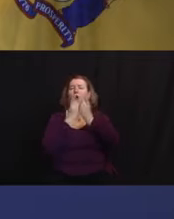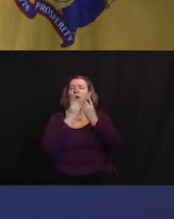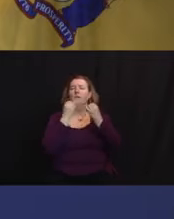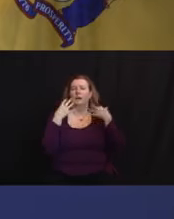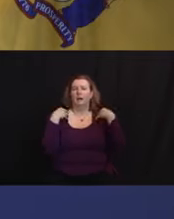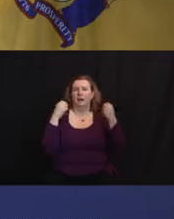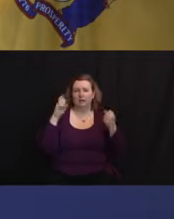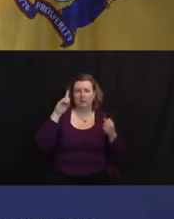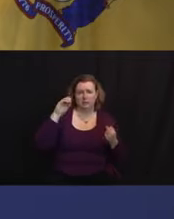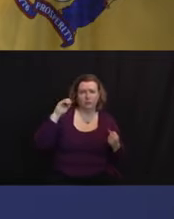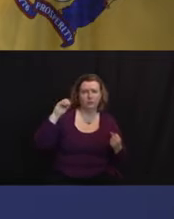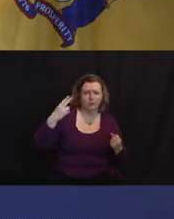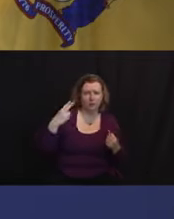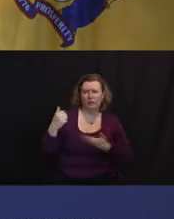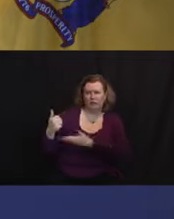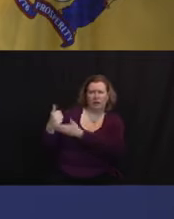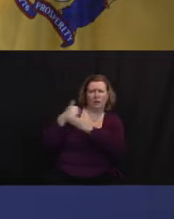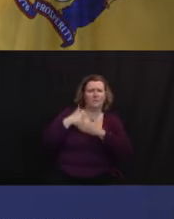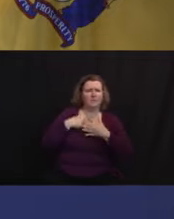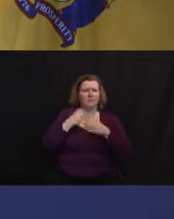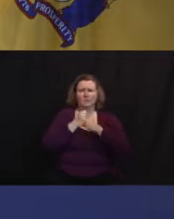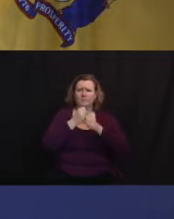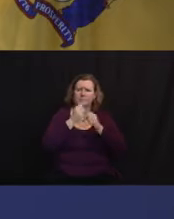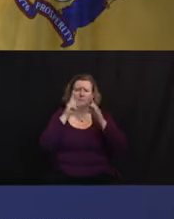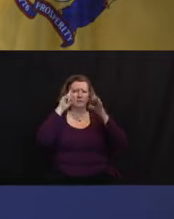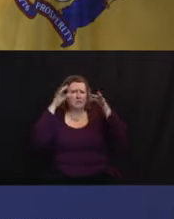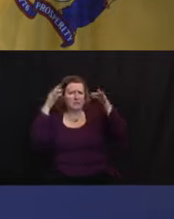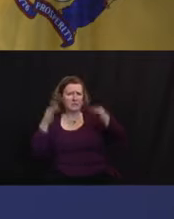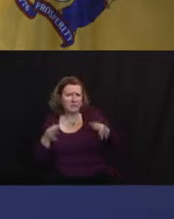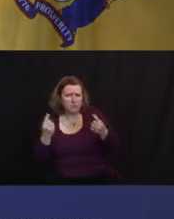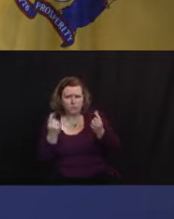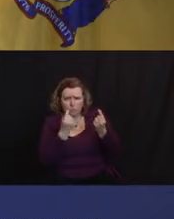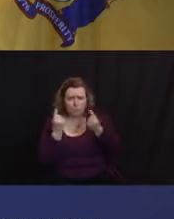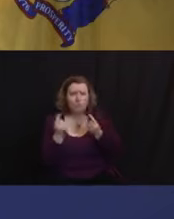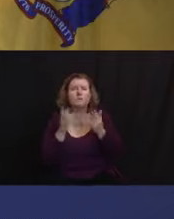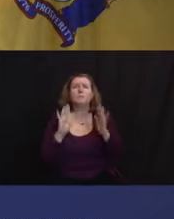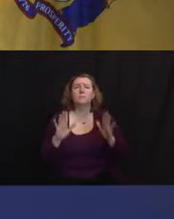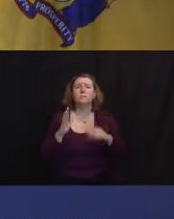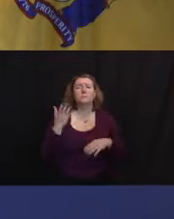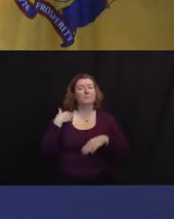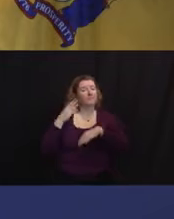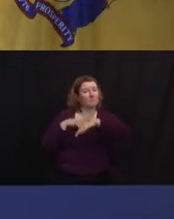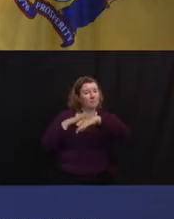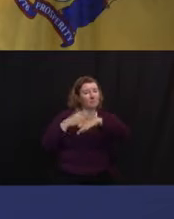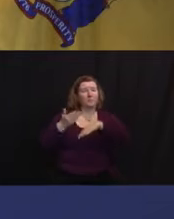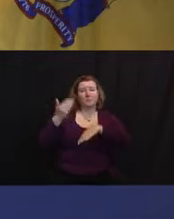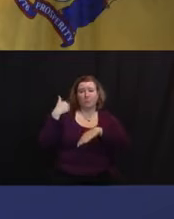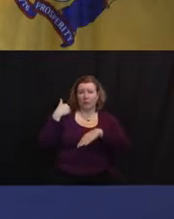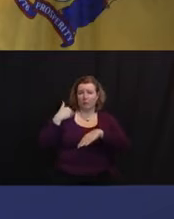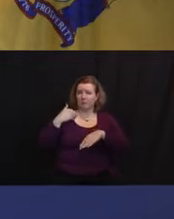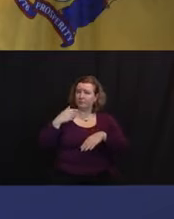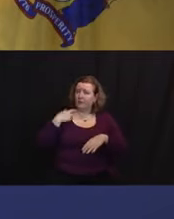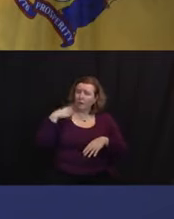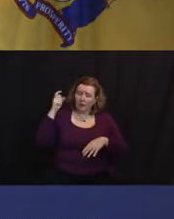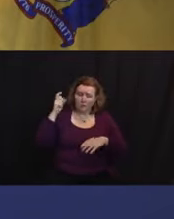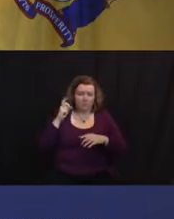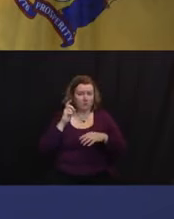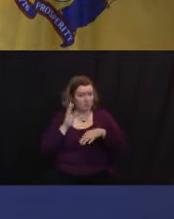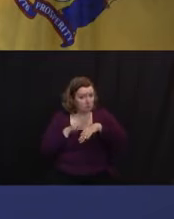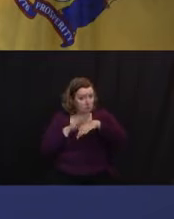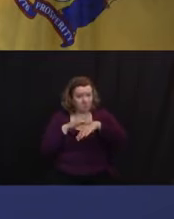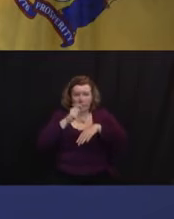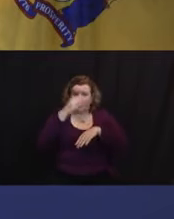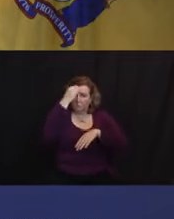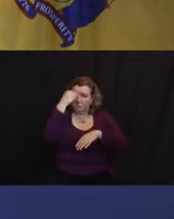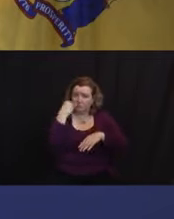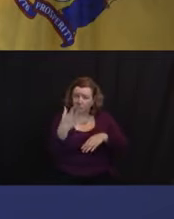decision-making processes. The caveat, which we've given before, is that I must give, is that while these models